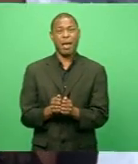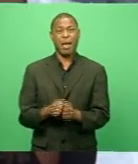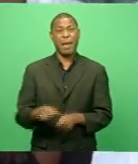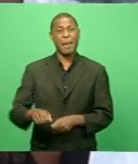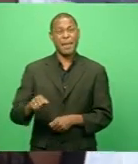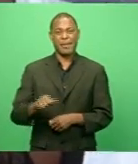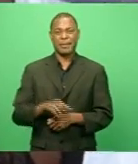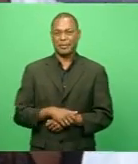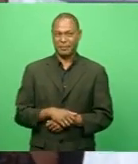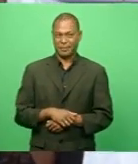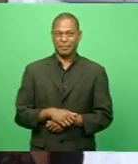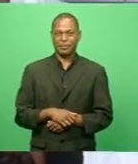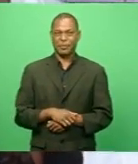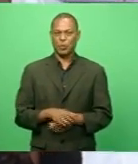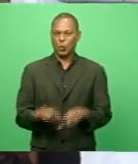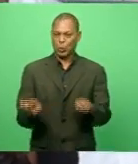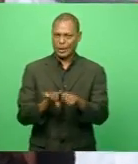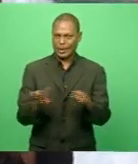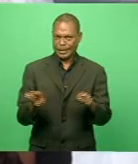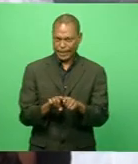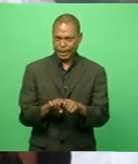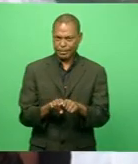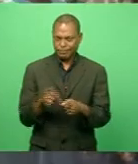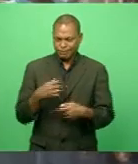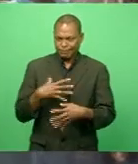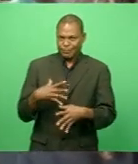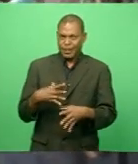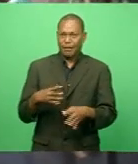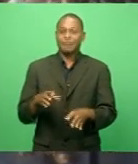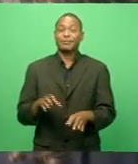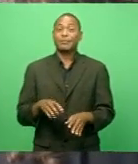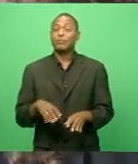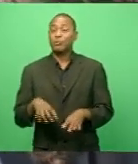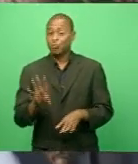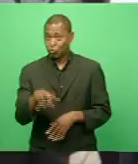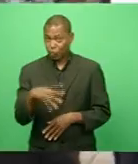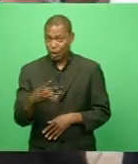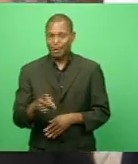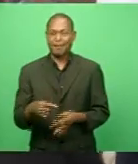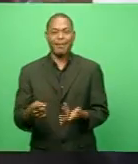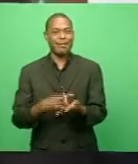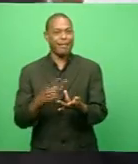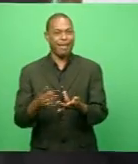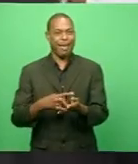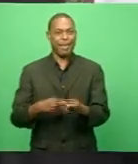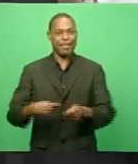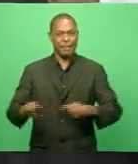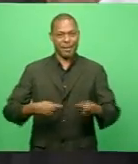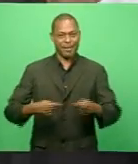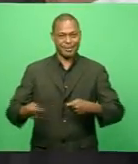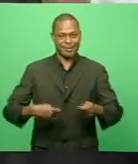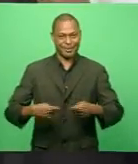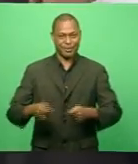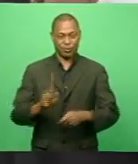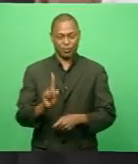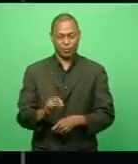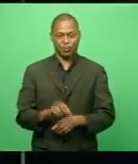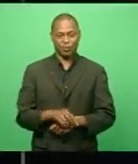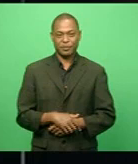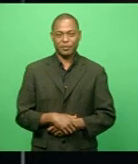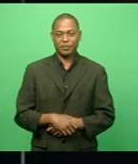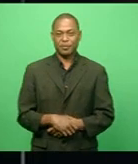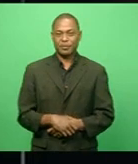bags. Similar spot checks are expected to be conducted by the ministry at other markets. Felipe Naikaso, FBC